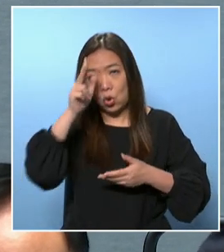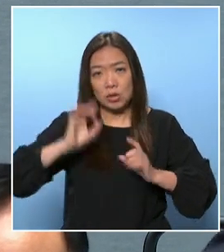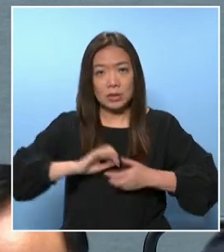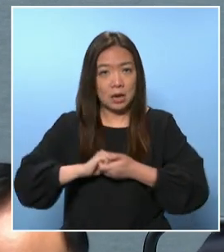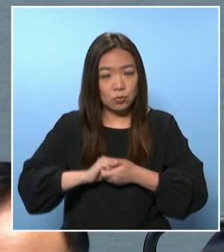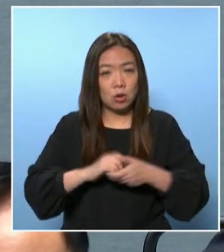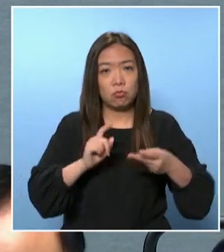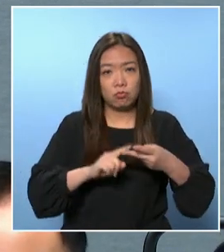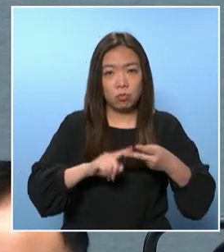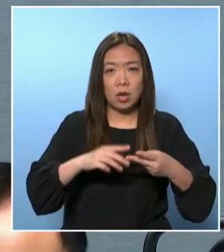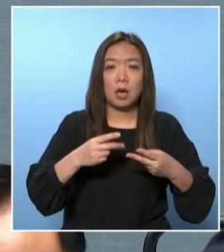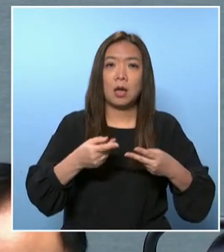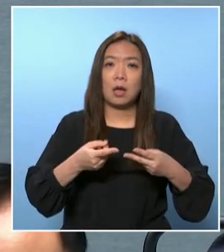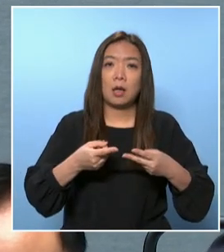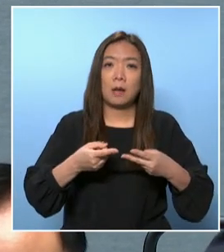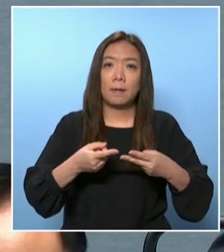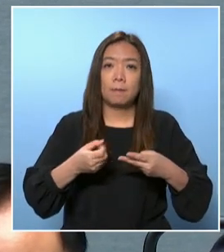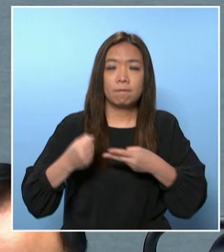we should ramp up the efforts. We should